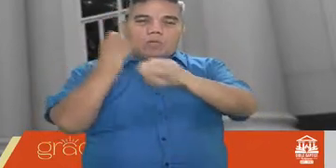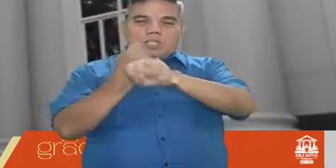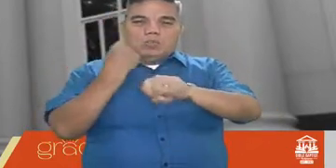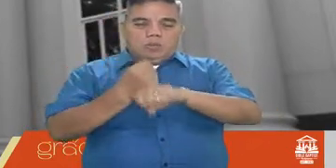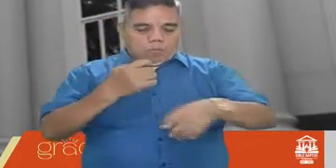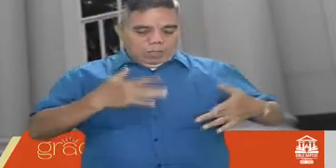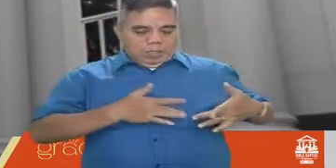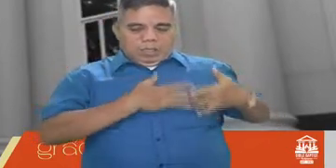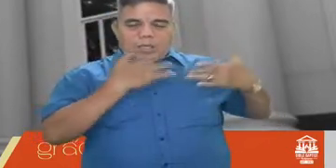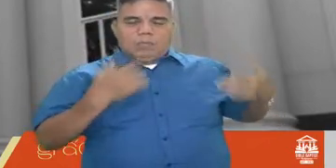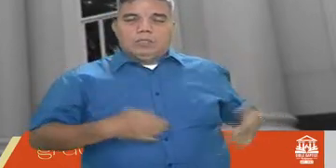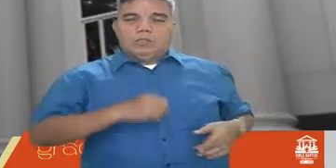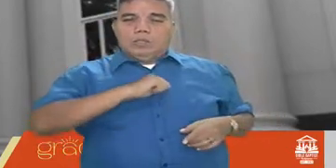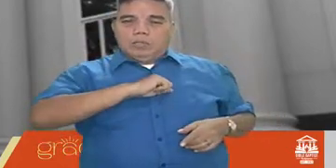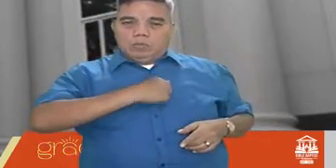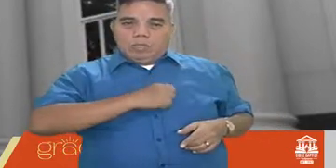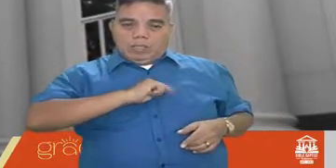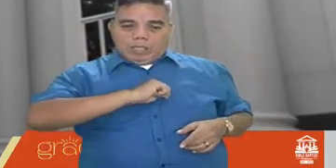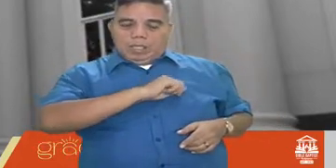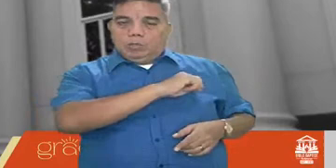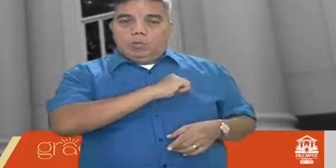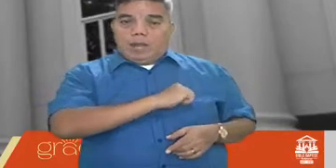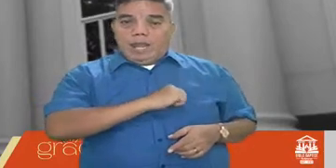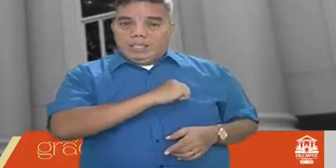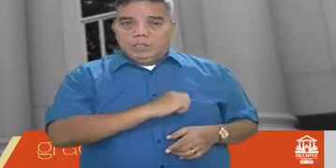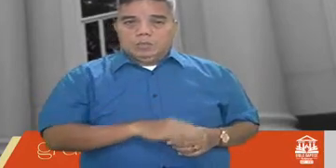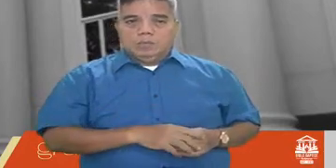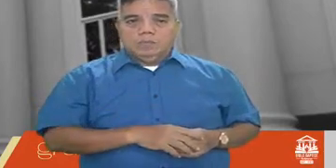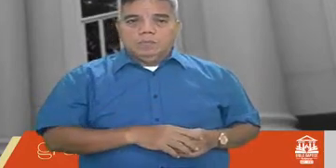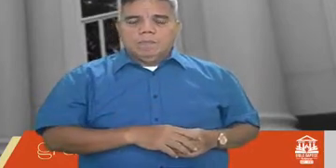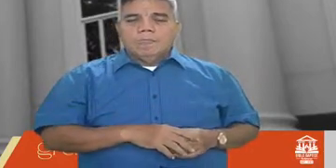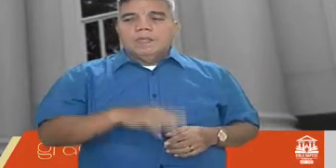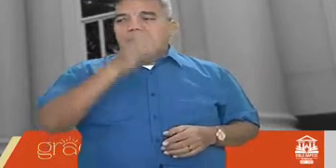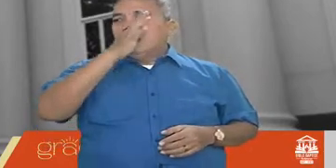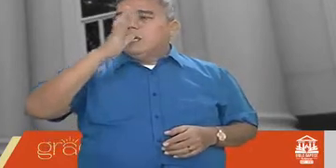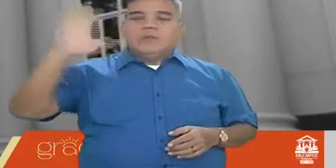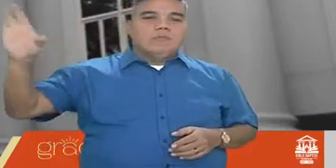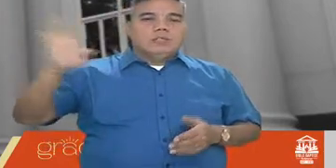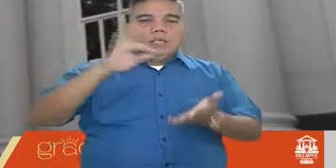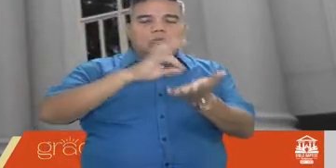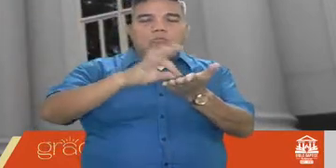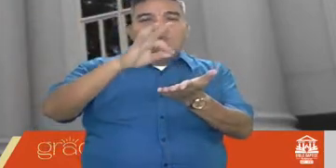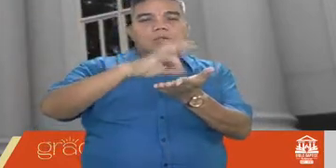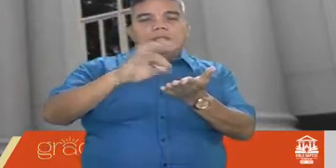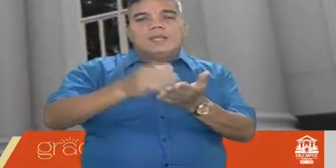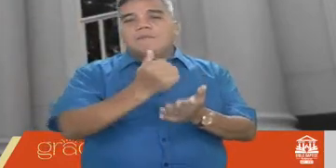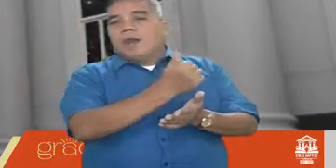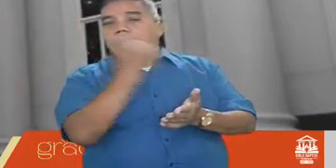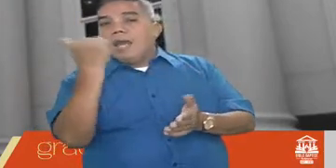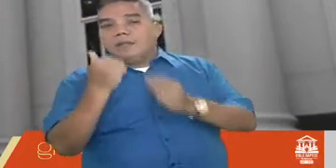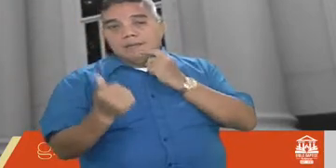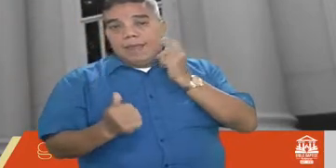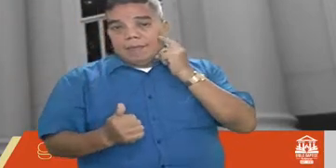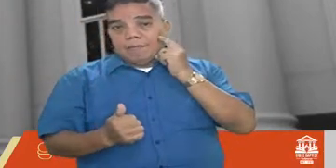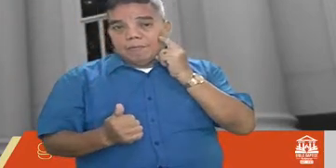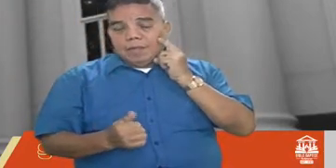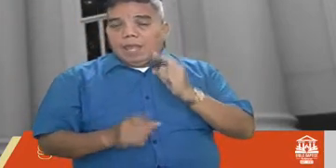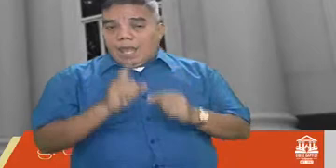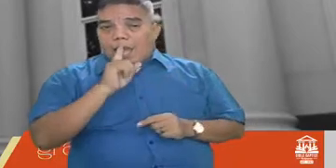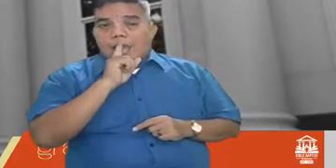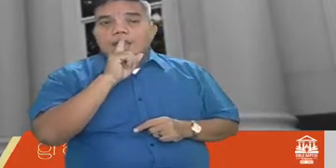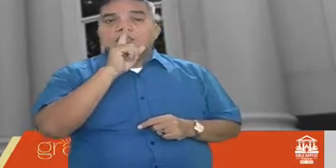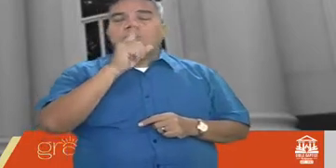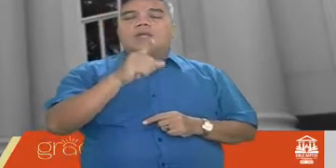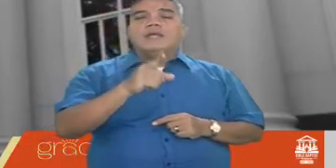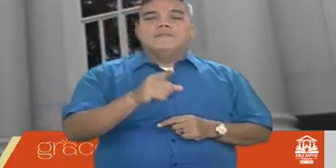stubborn attachment to our bitterness and our refusal to forgive others